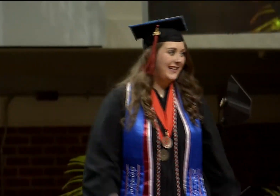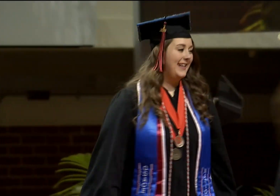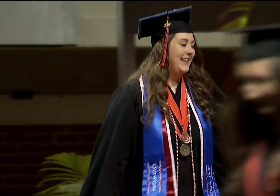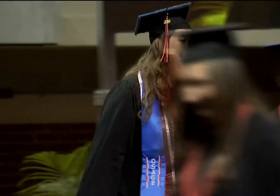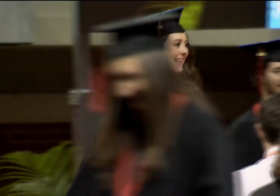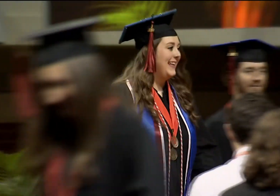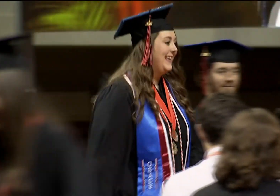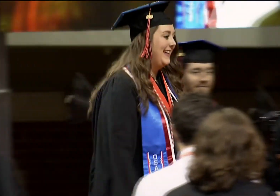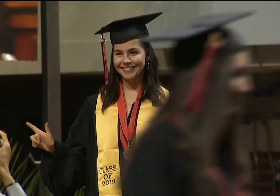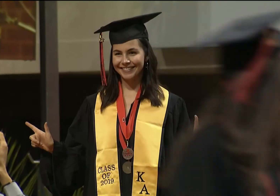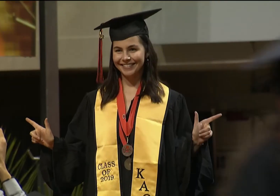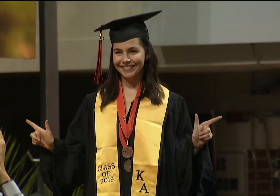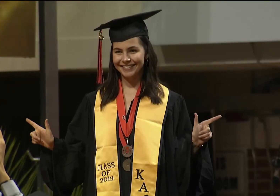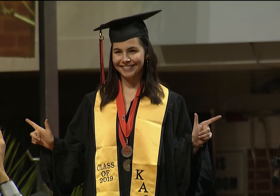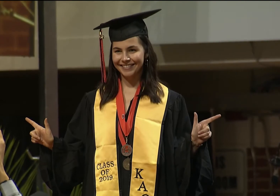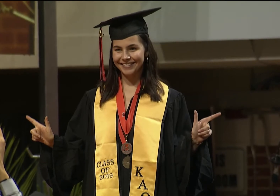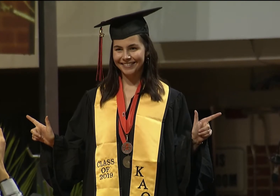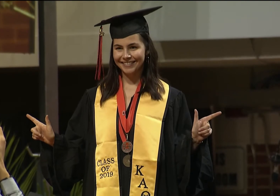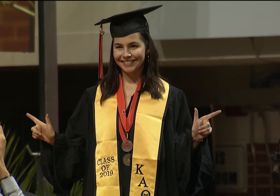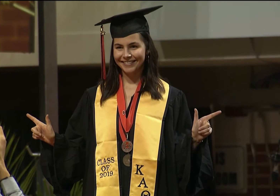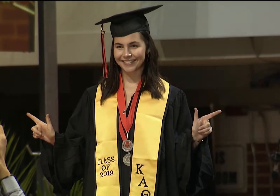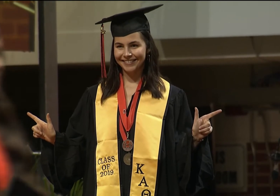Morgan Hannah.